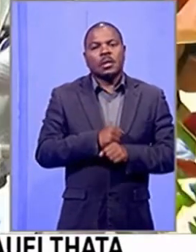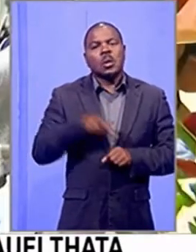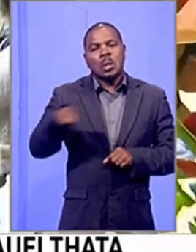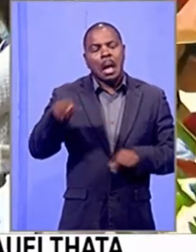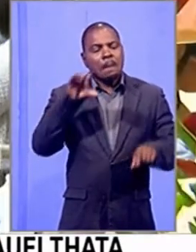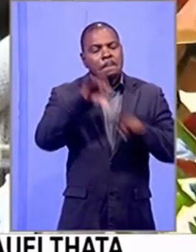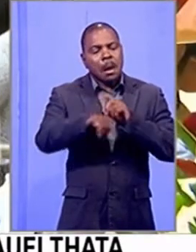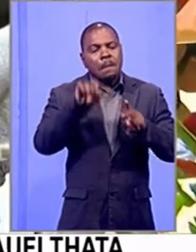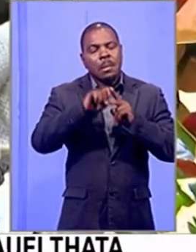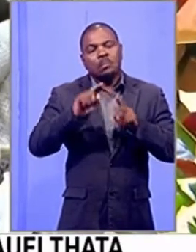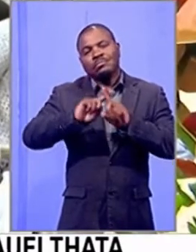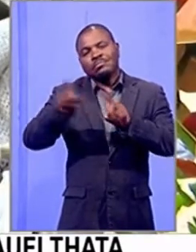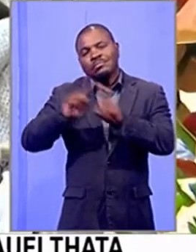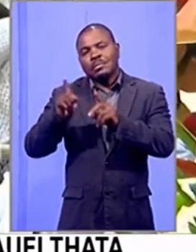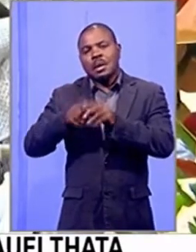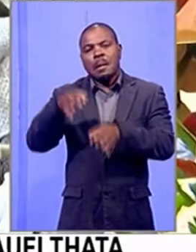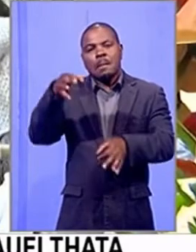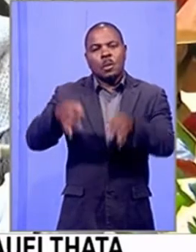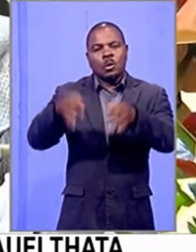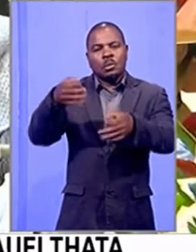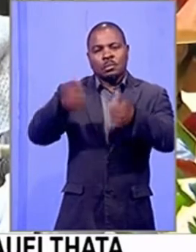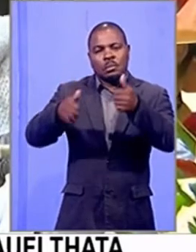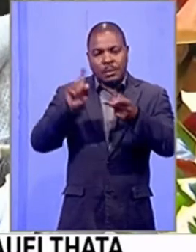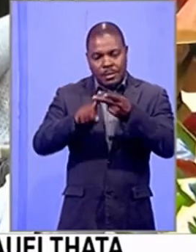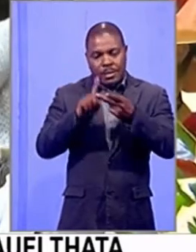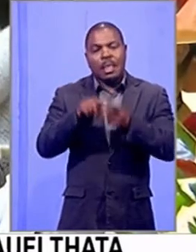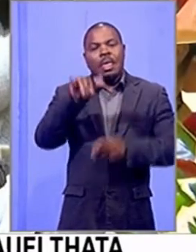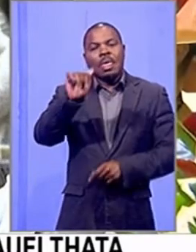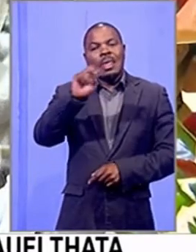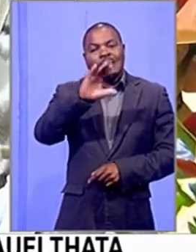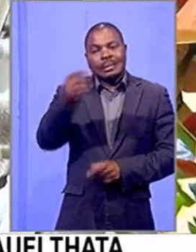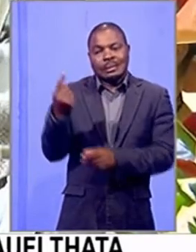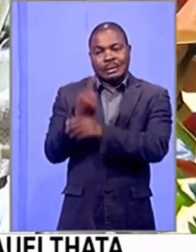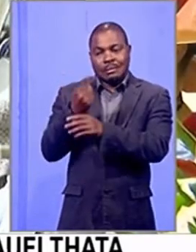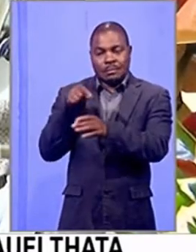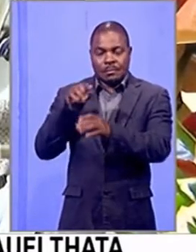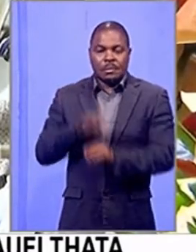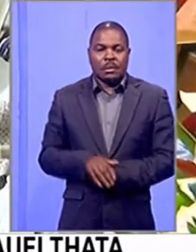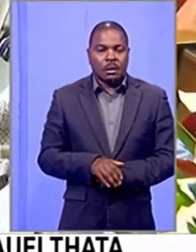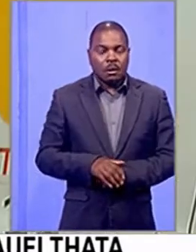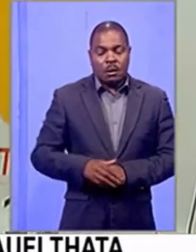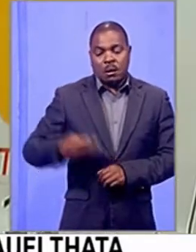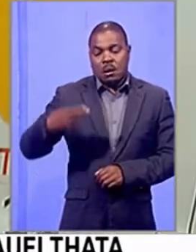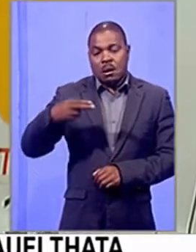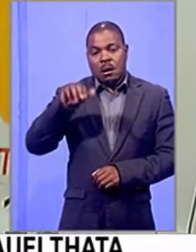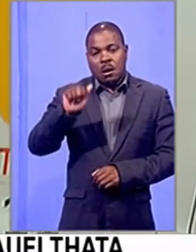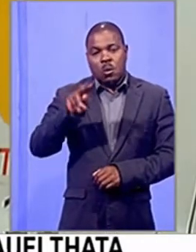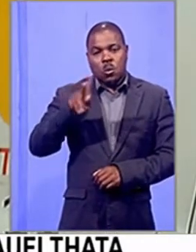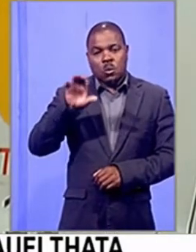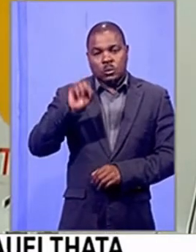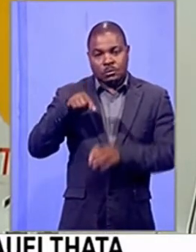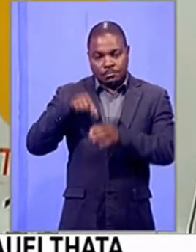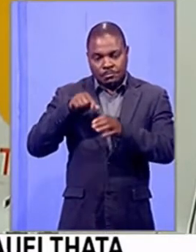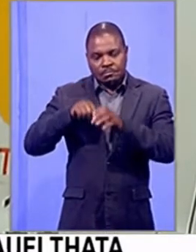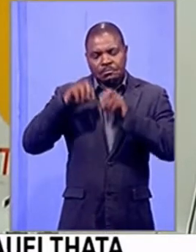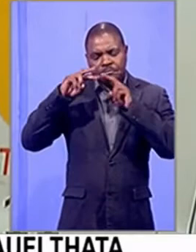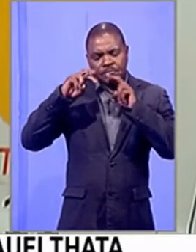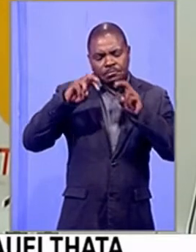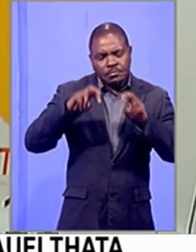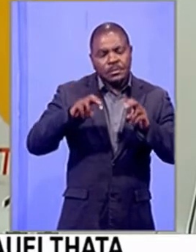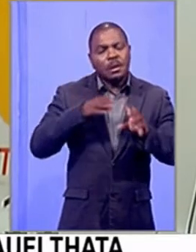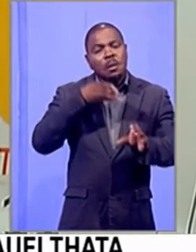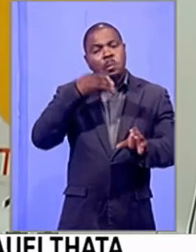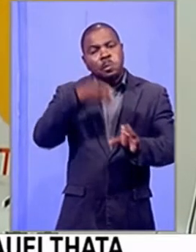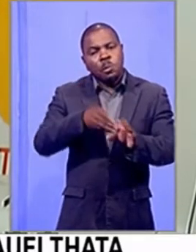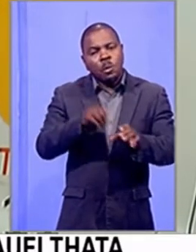bapolotiki ba le mmalwa go akaretsa le ANC jaaka lekoko le le busang. diHawks e samagane le merero e le mmalwa eo e akaretsang dikgetsi